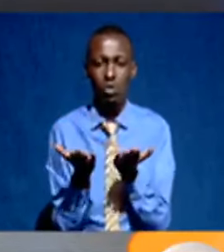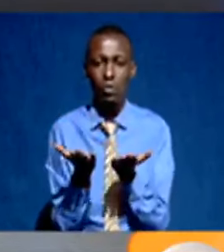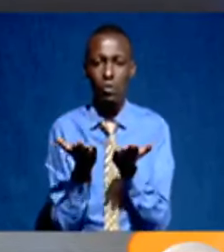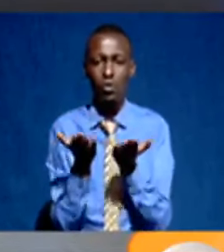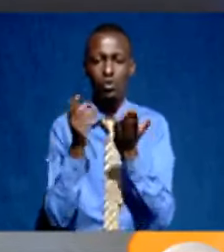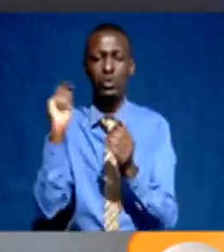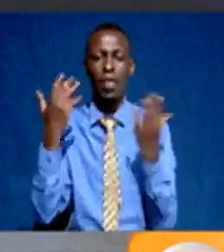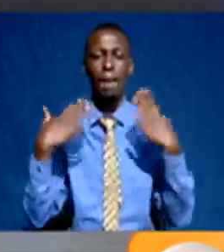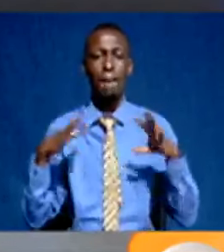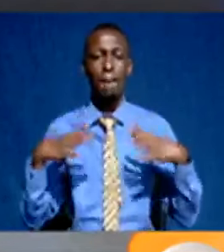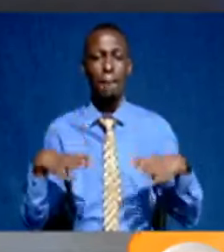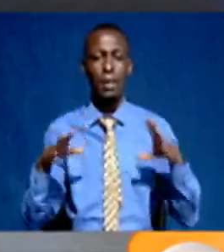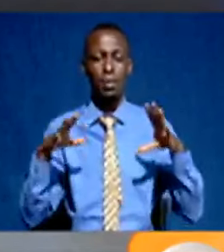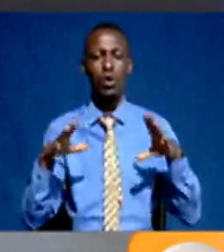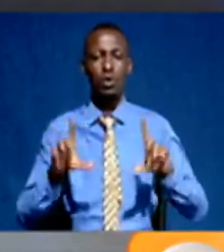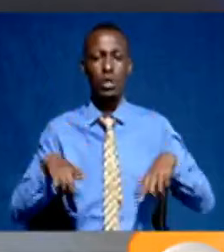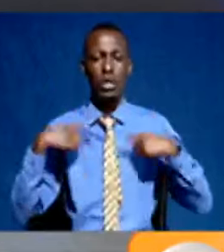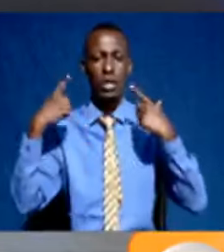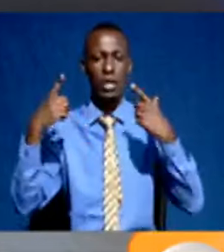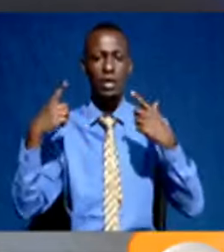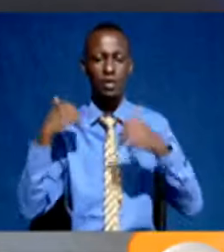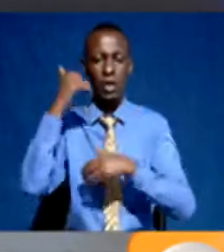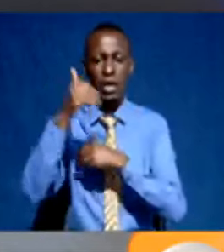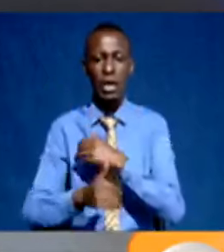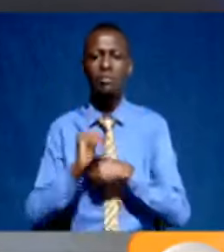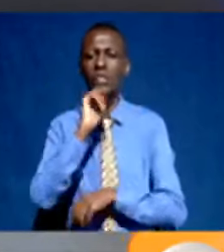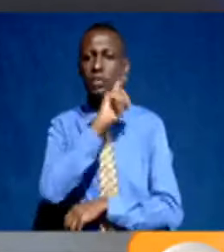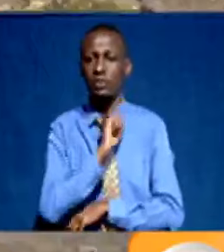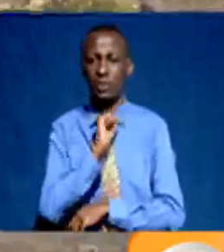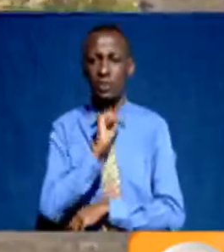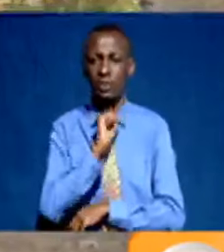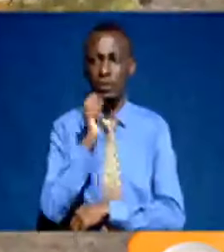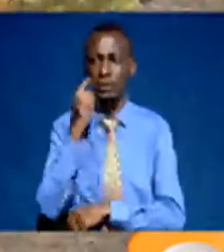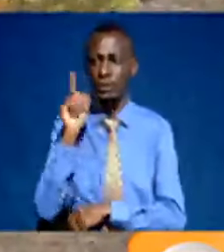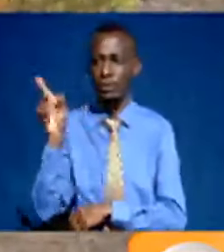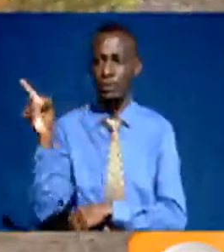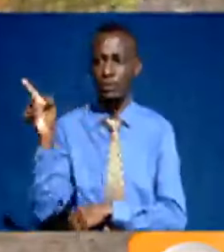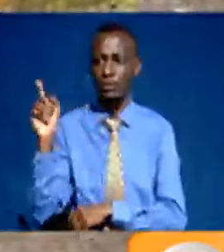well-being of Kenyans three decades after his death.